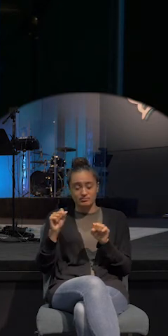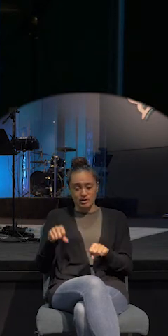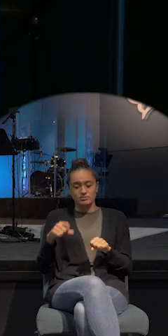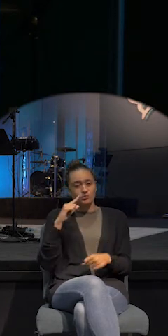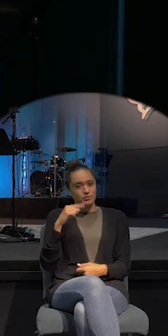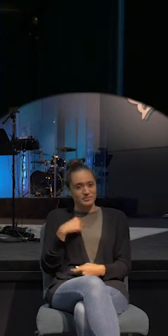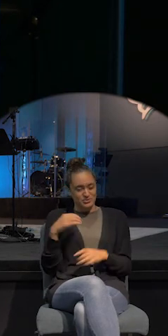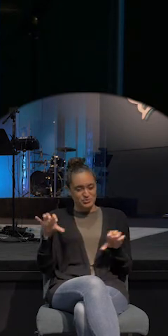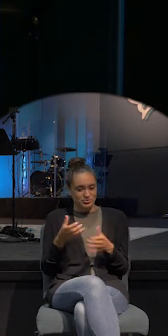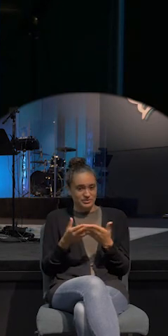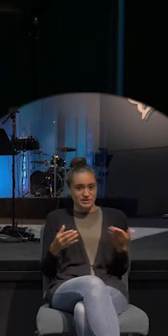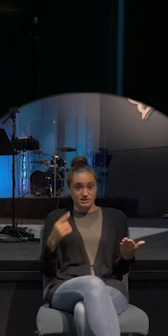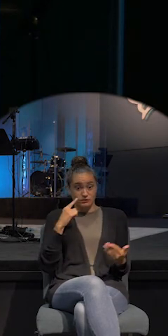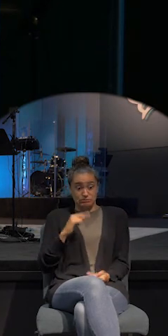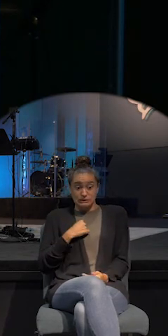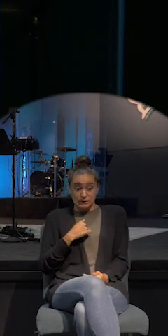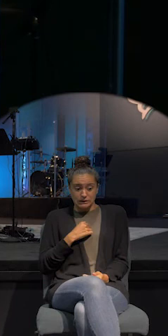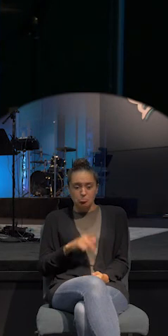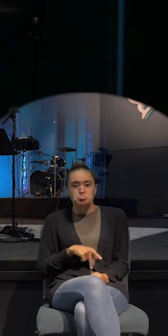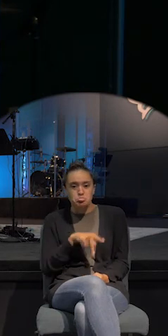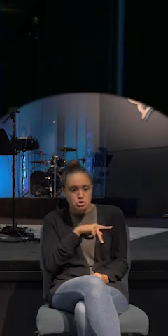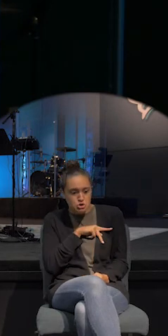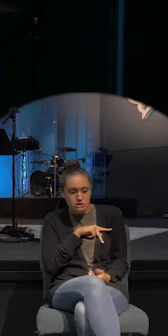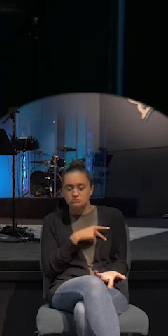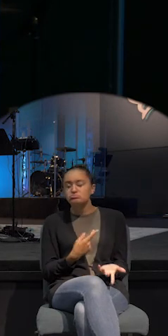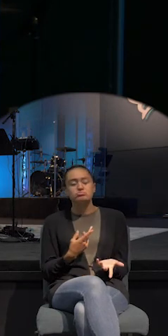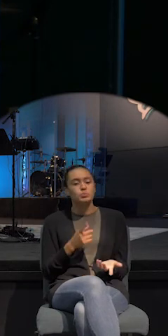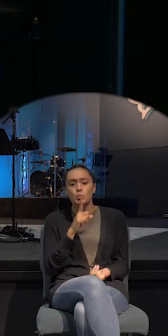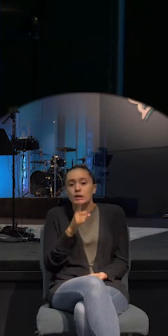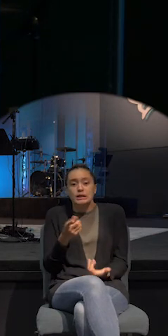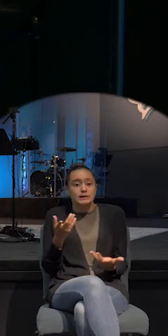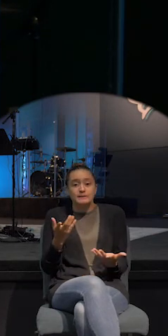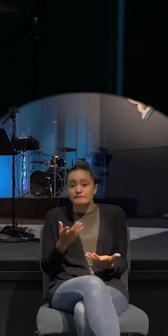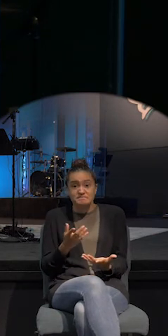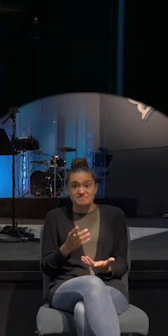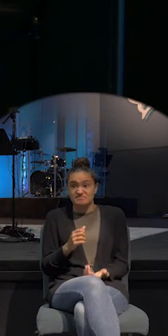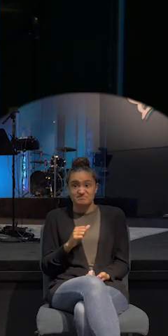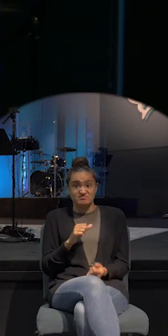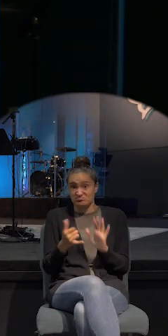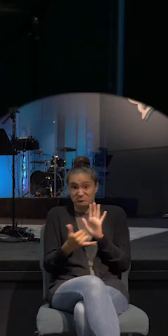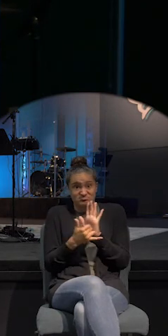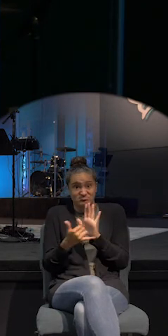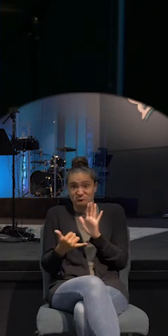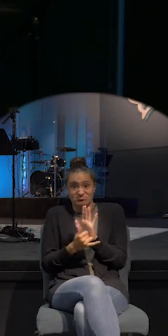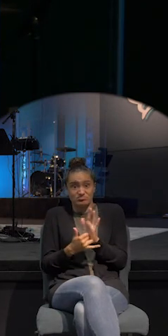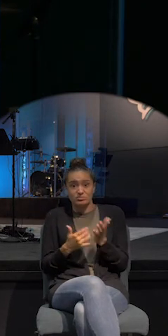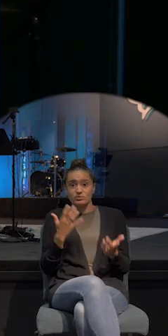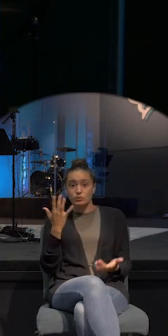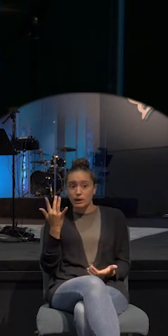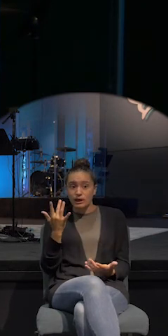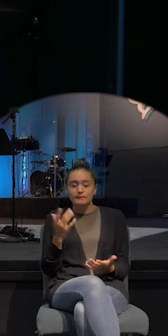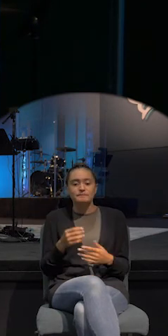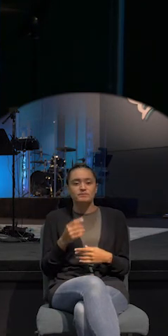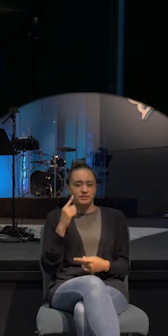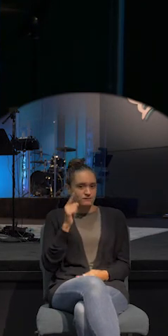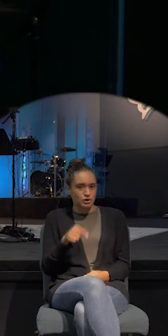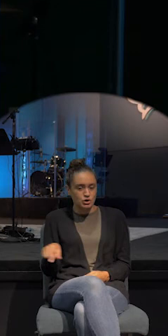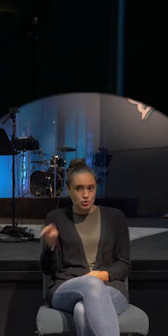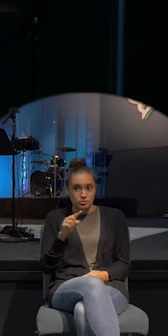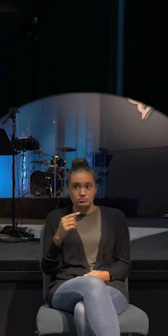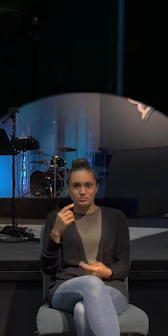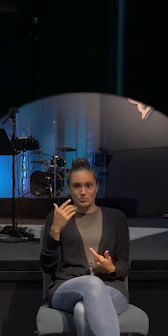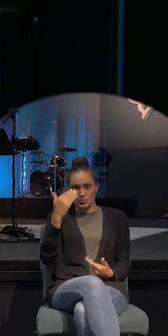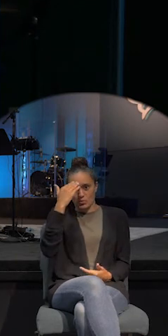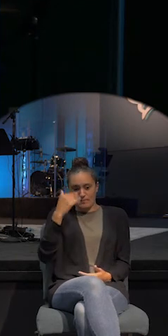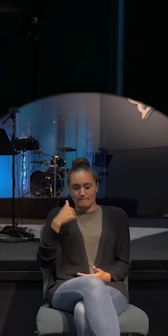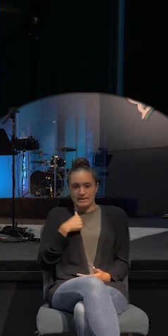which personality-wise was really not possible. Because those of you who know